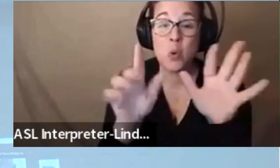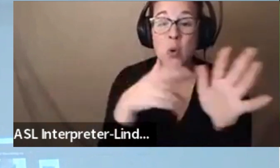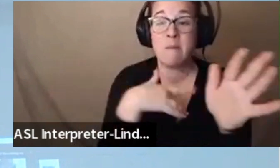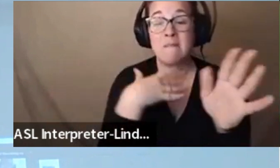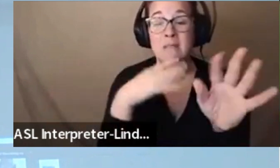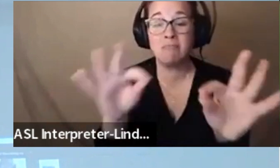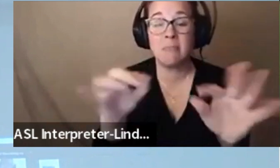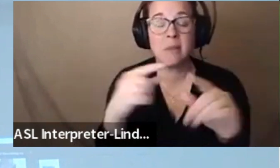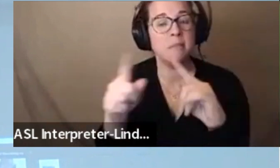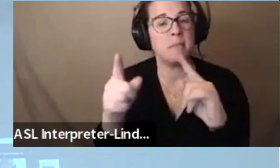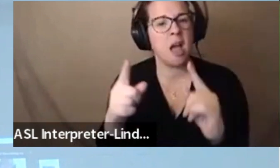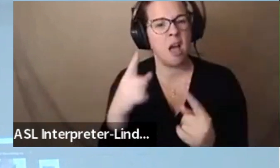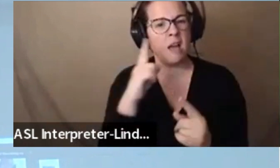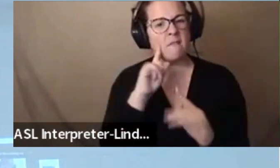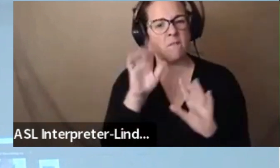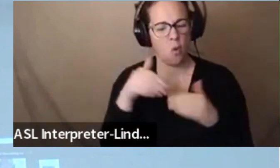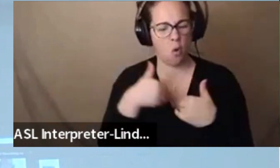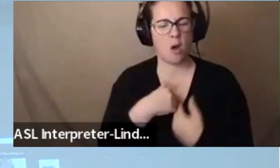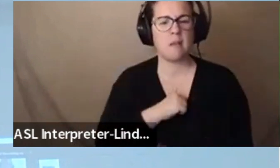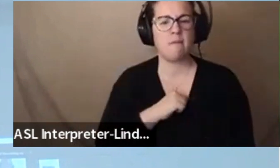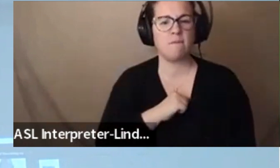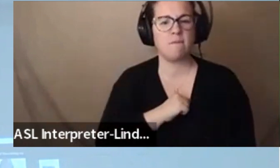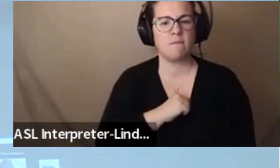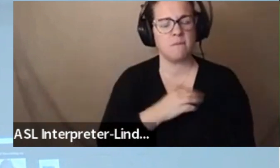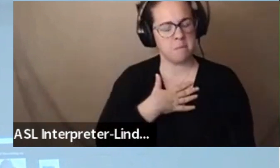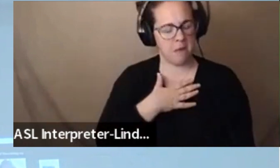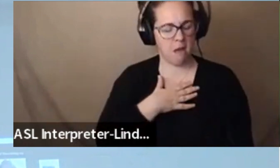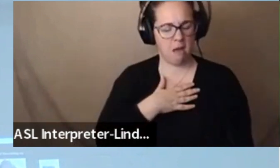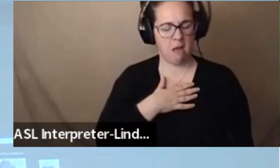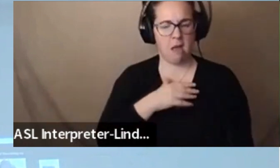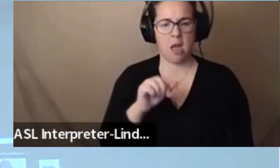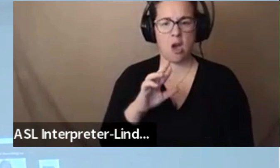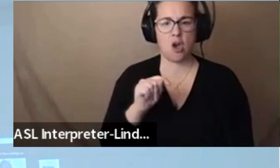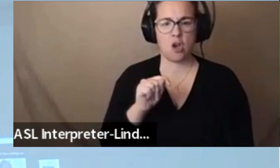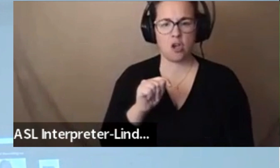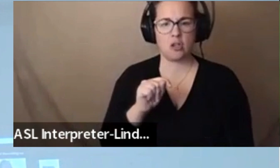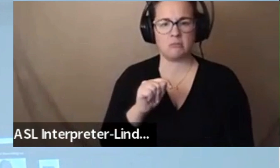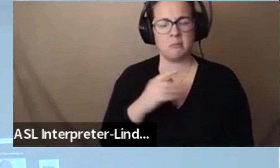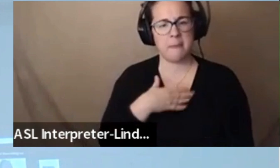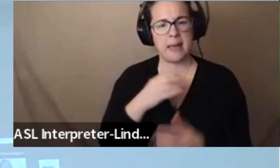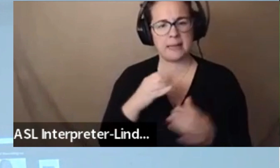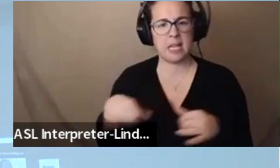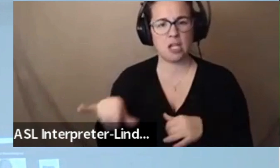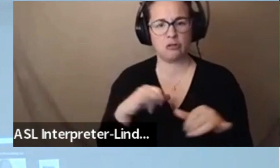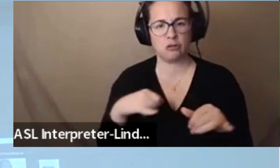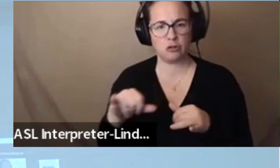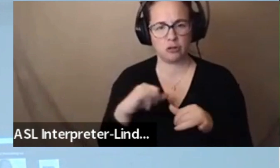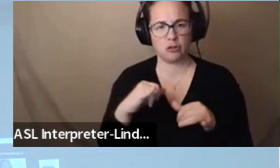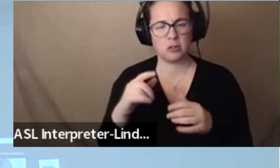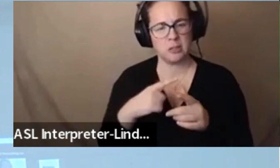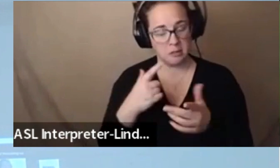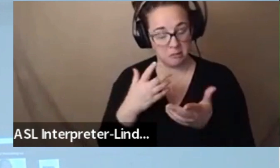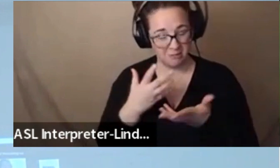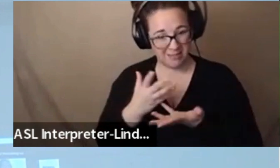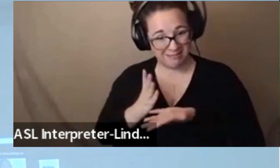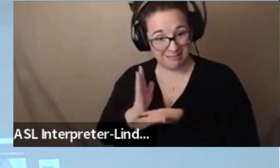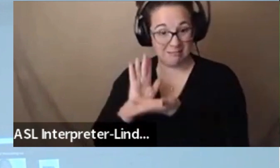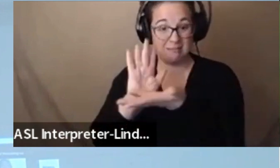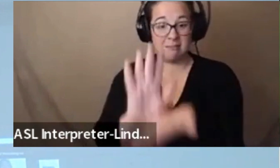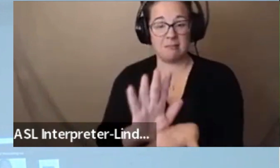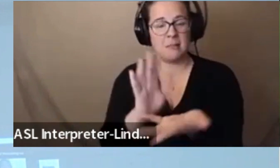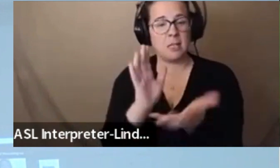a self pleaser. You have to go make art that you love and that is meeting your own standards, and then try